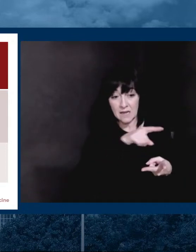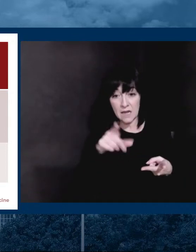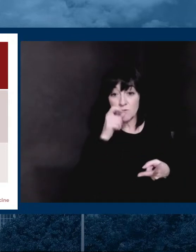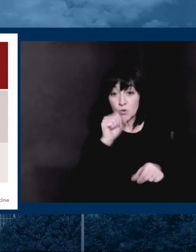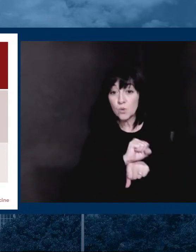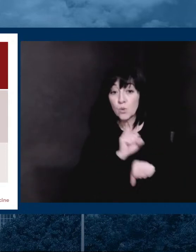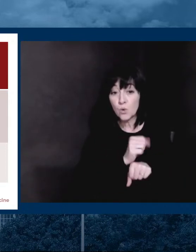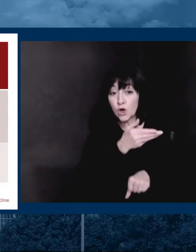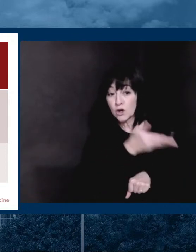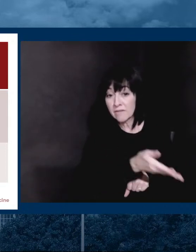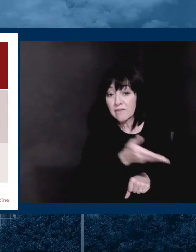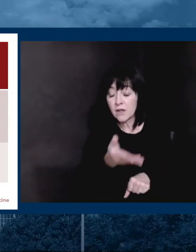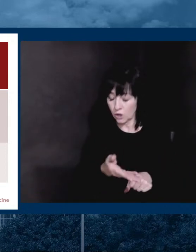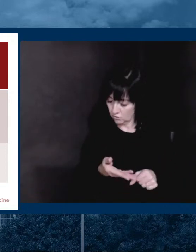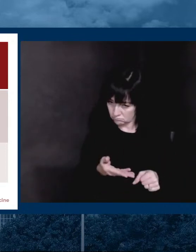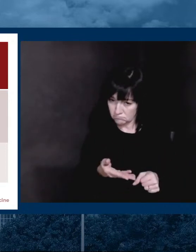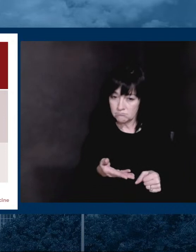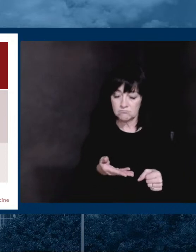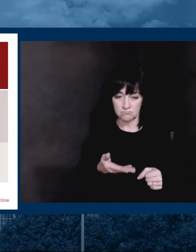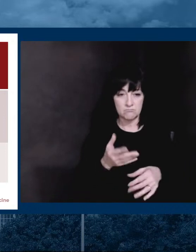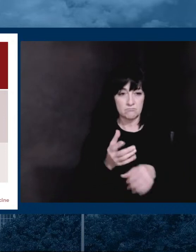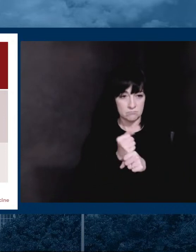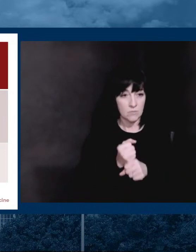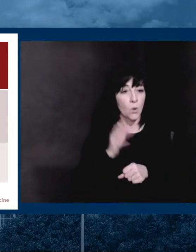in the coming months, but